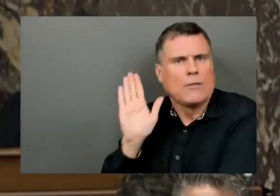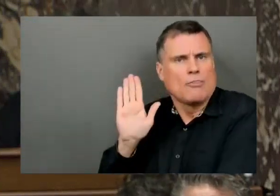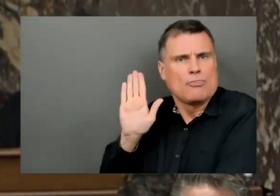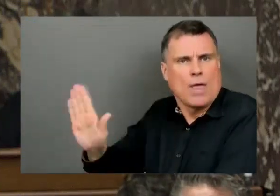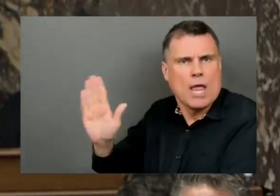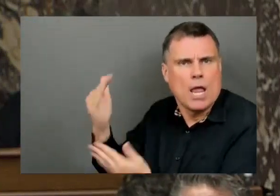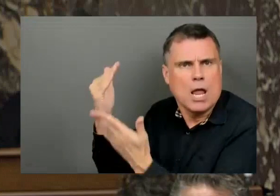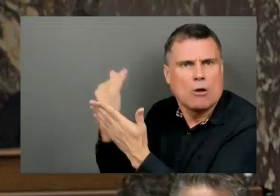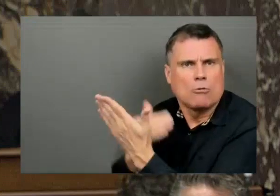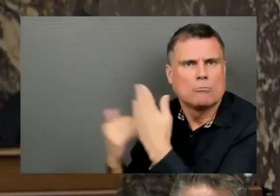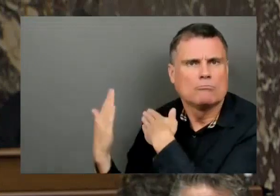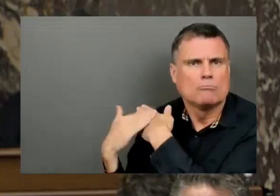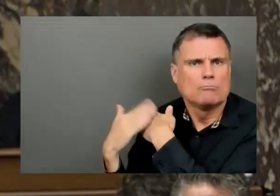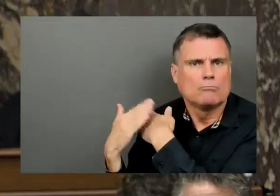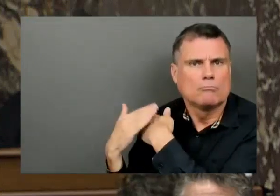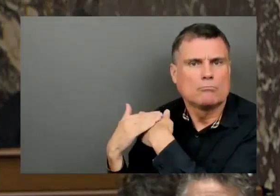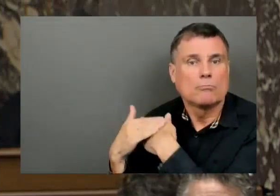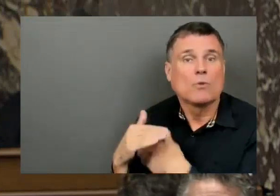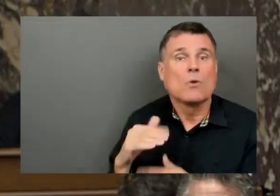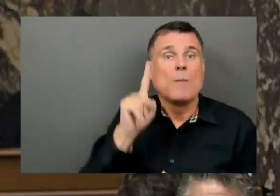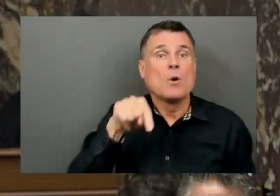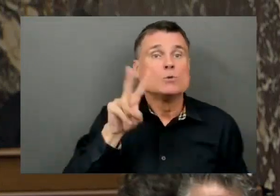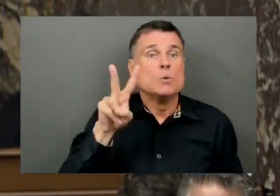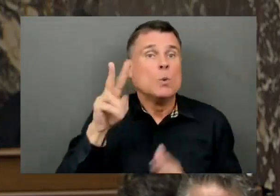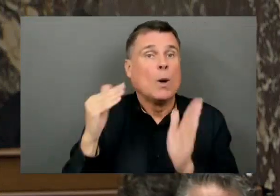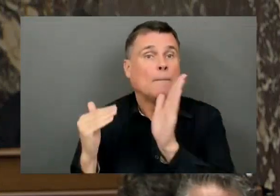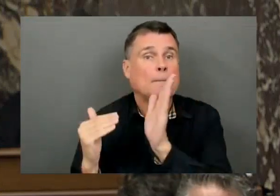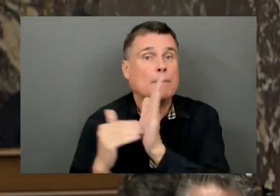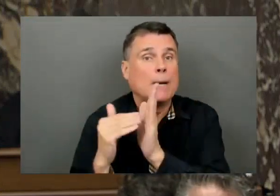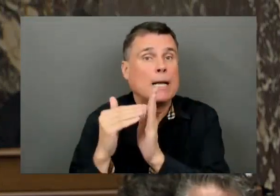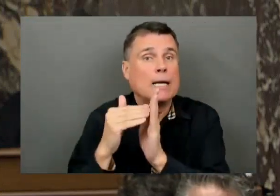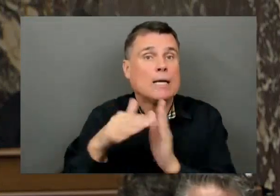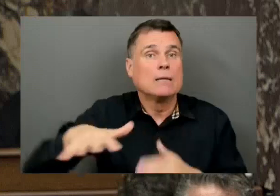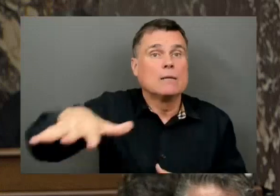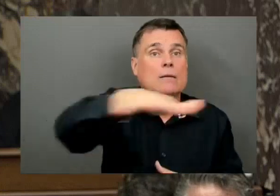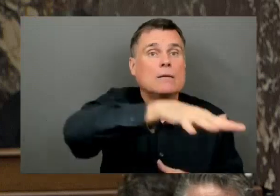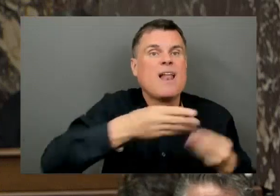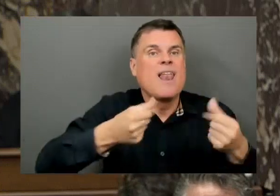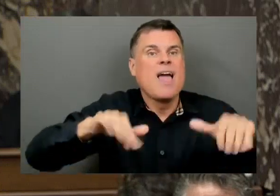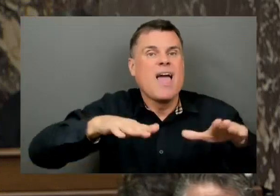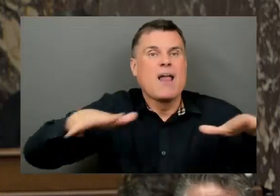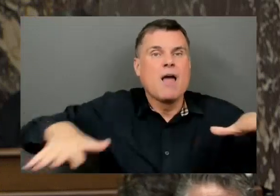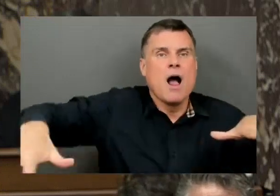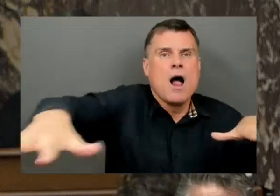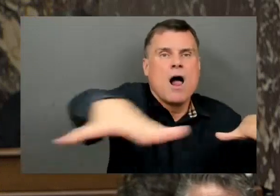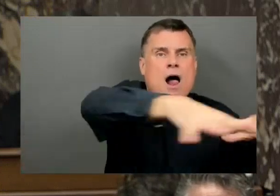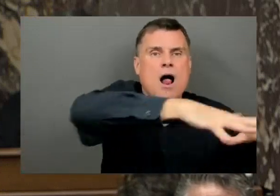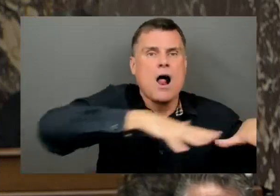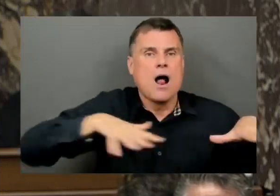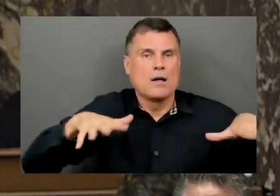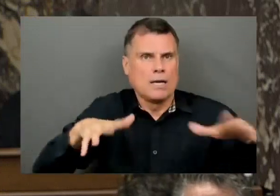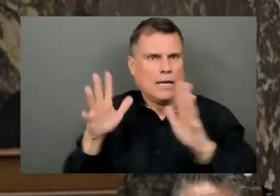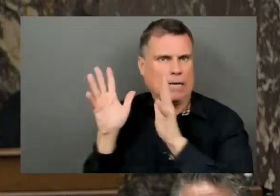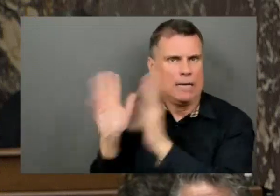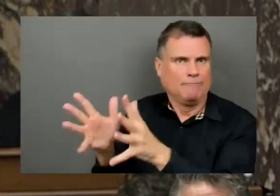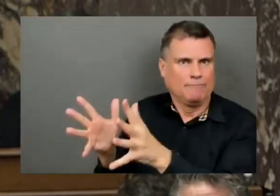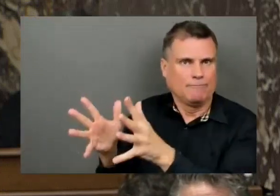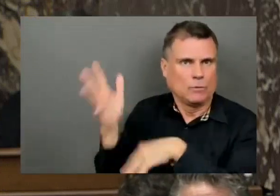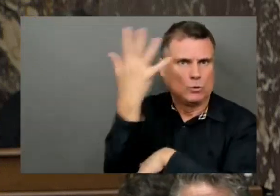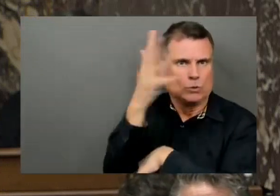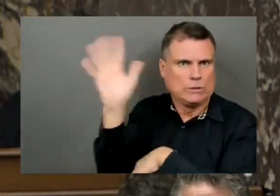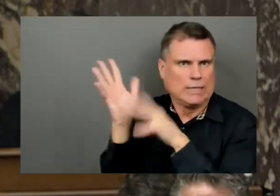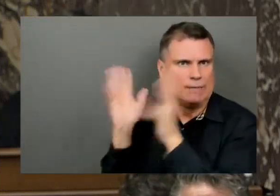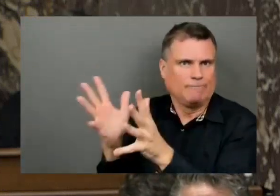aside. That being done, then the next step in the process, according to recommendation number 1 of the Old Growth Strategic